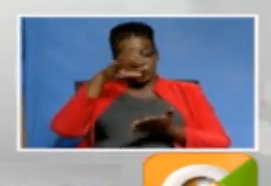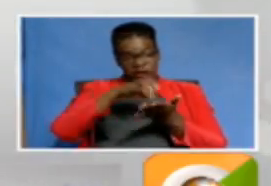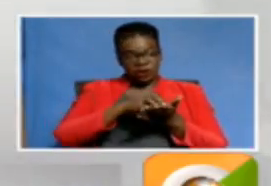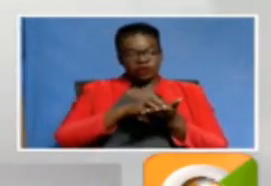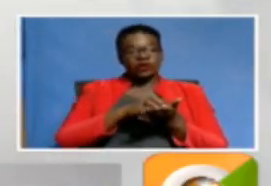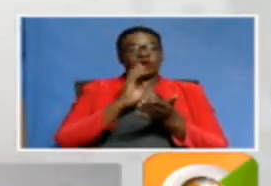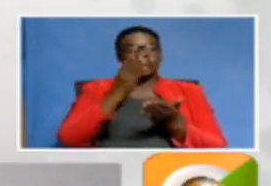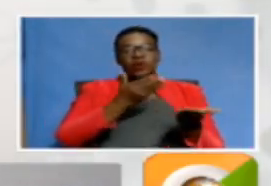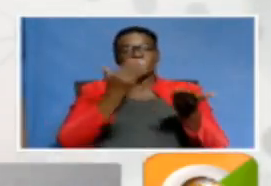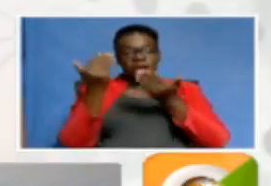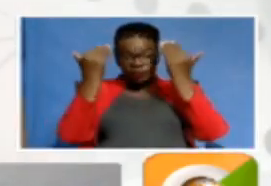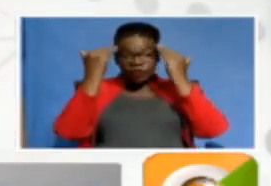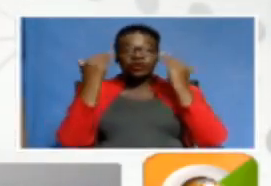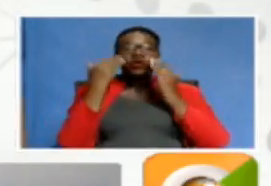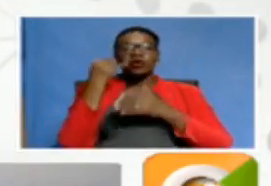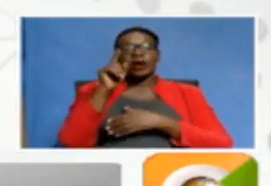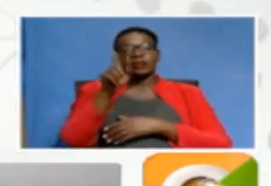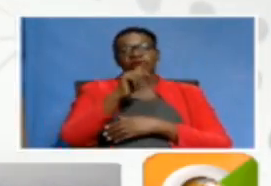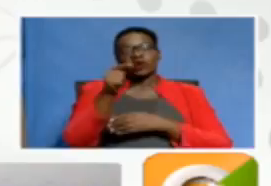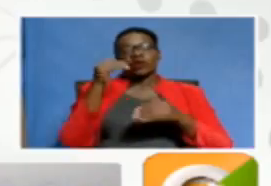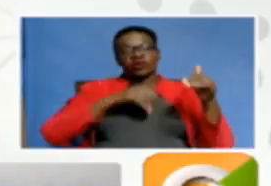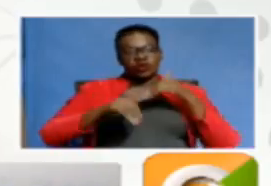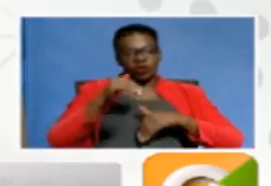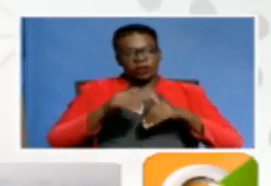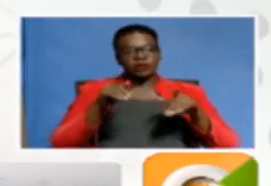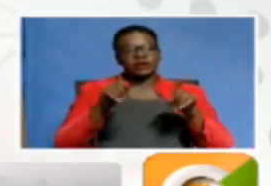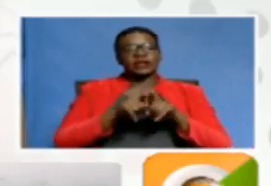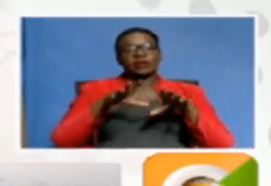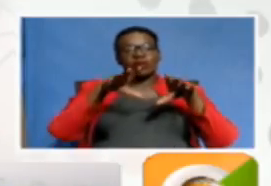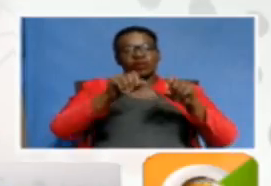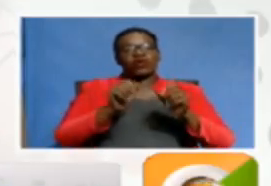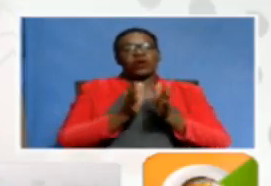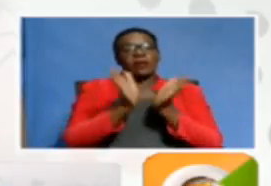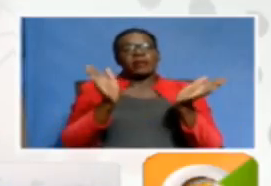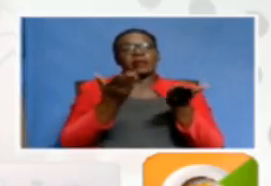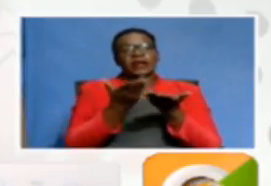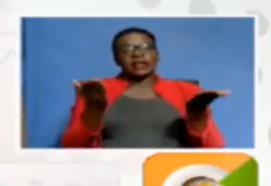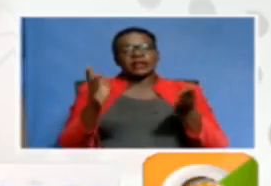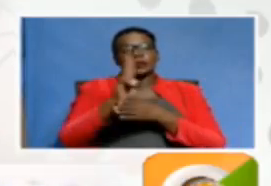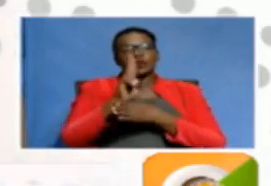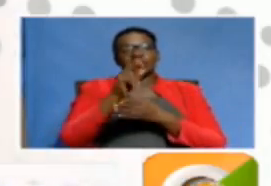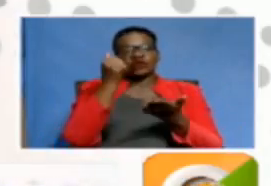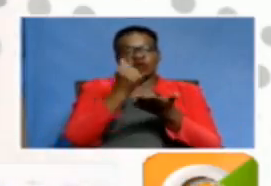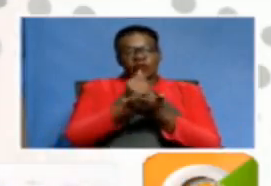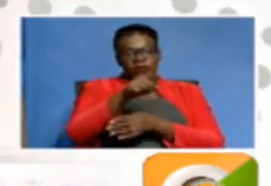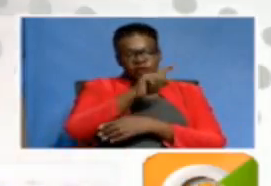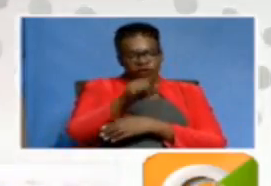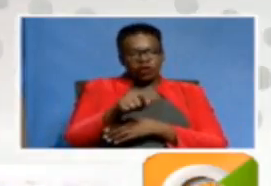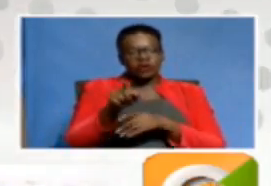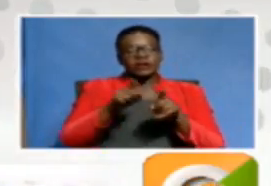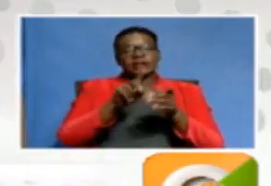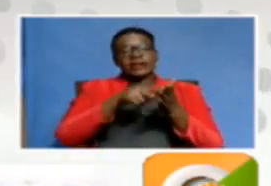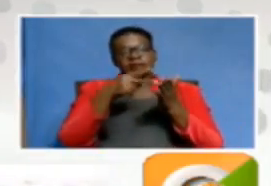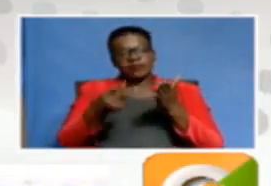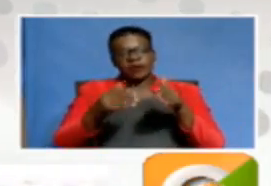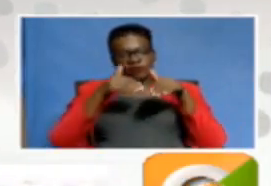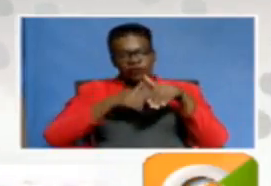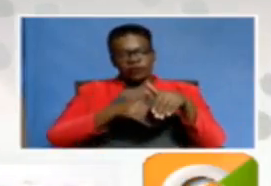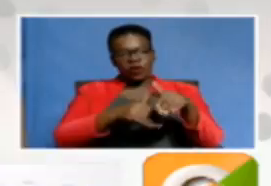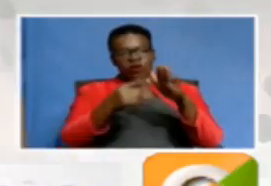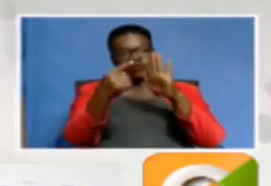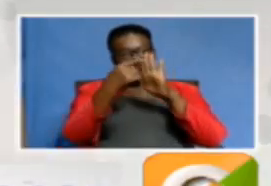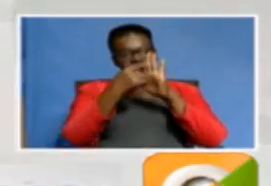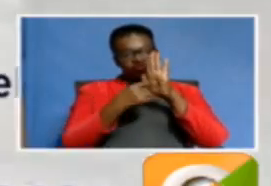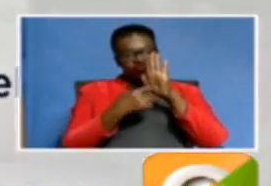an offence of corruption, unlawful acquisition of public property, abuse of office, and willful failure to comply with the law